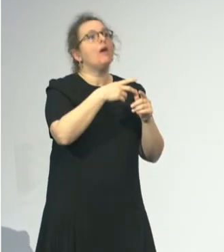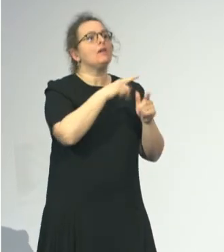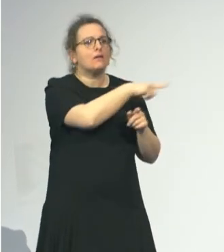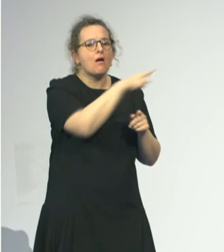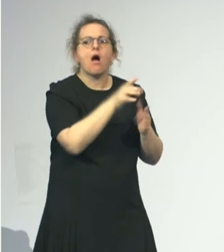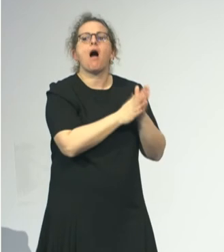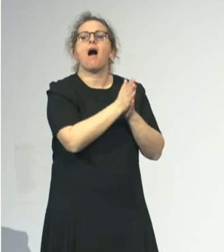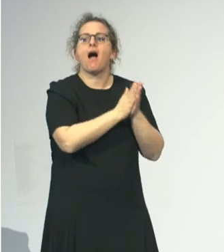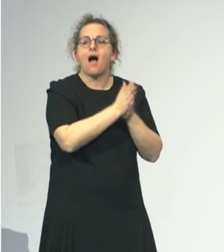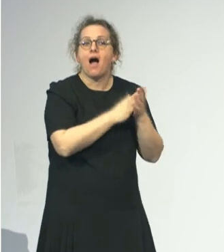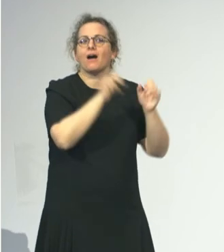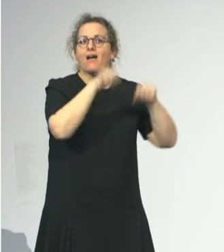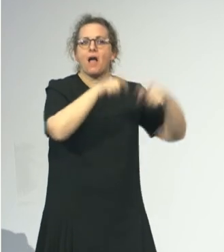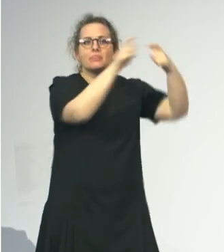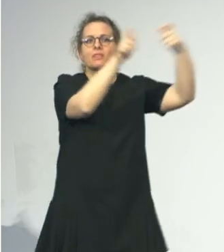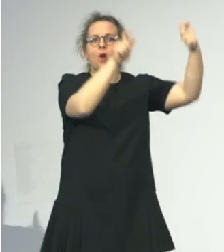And it's